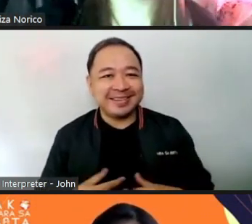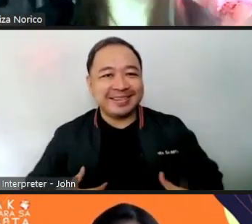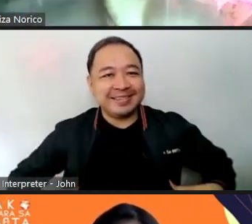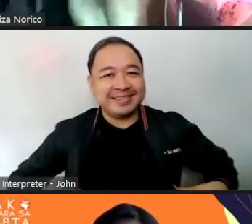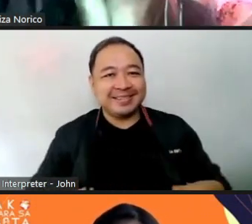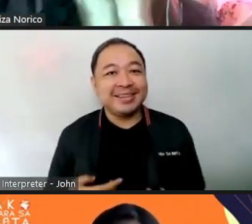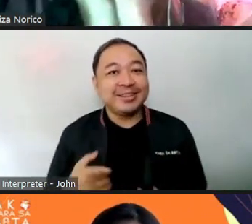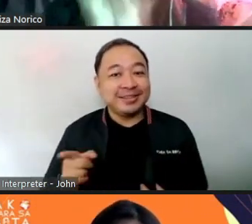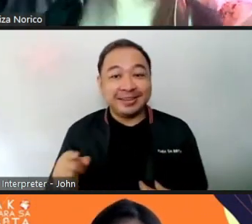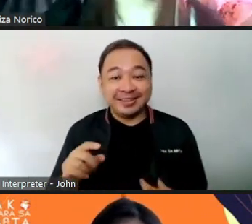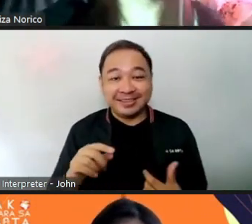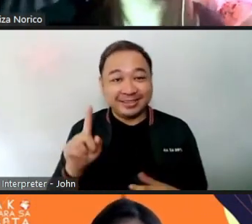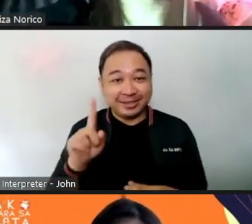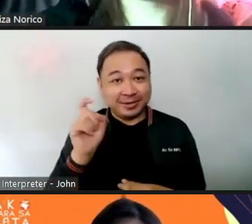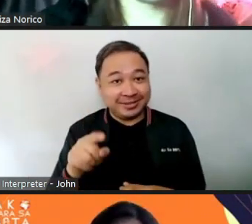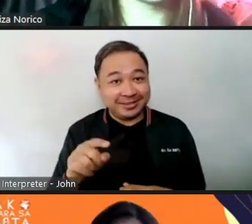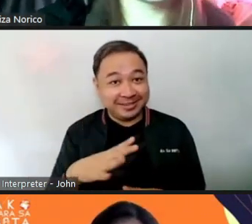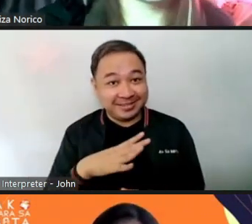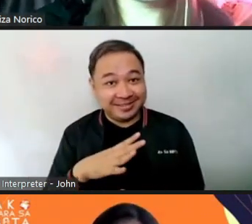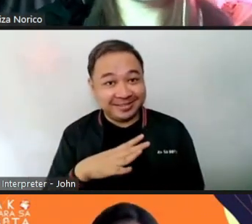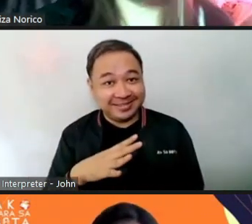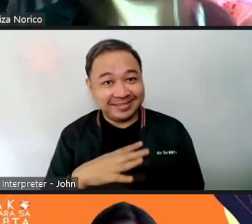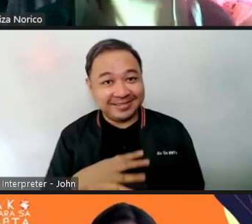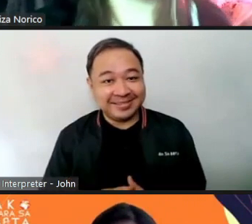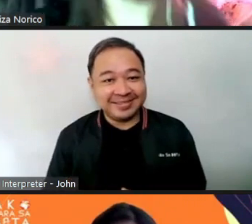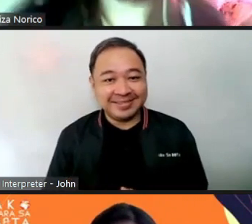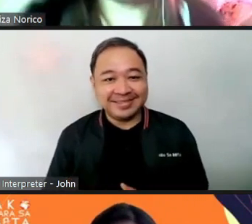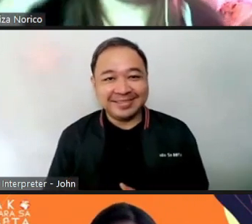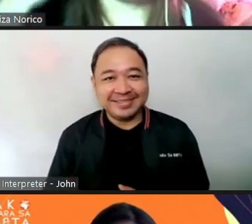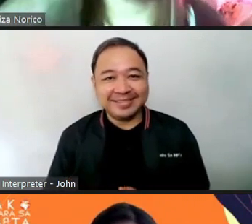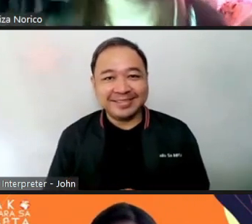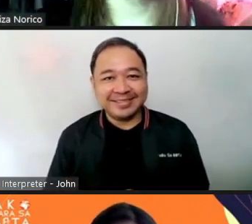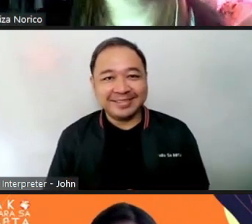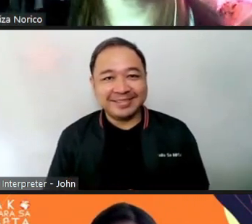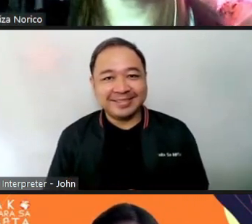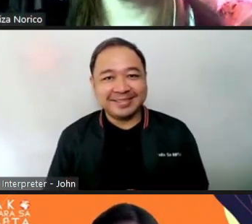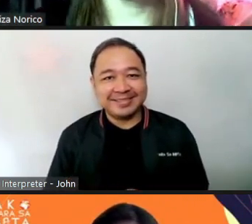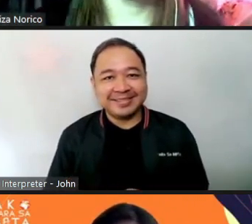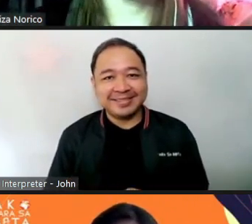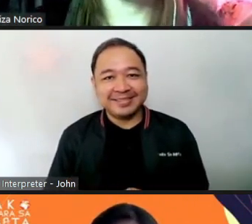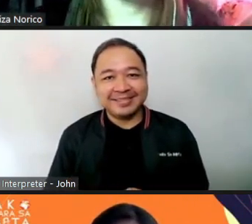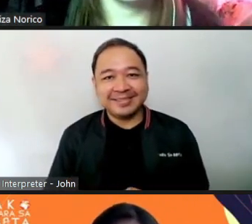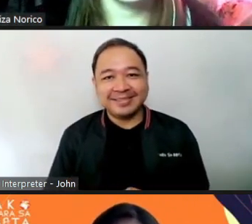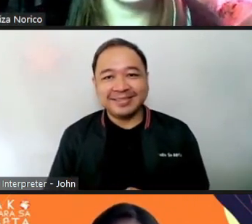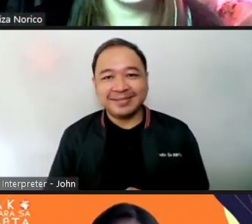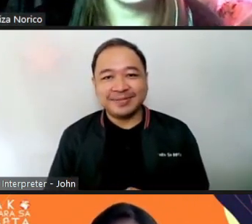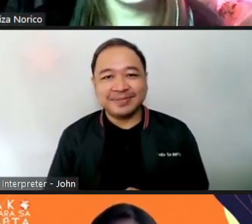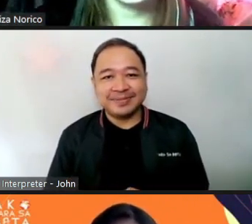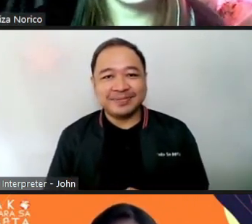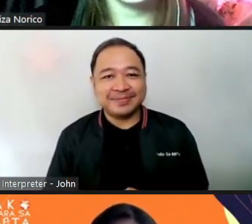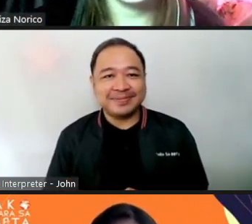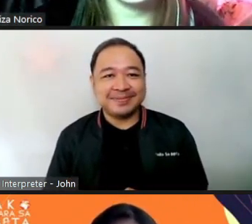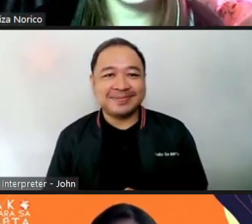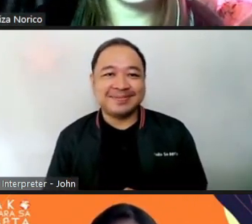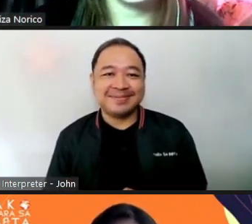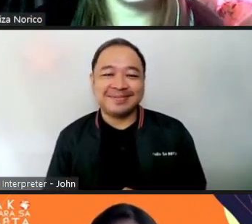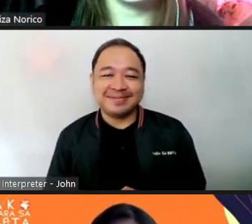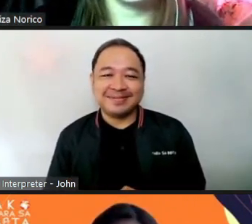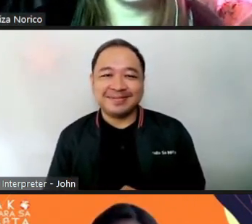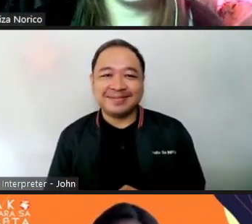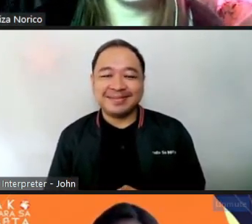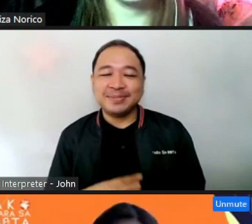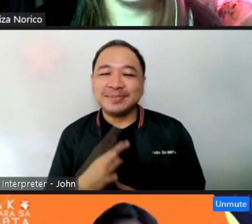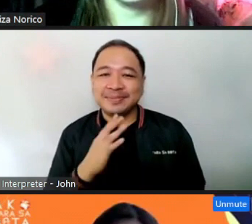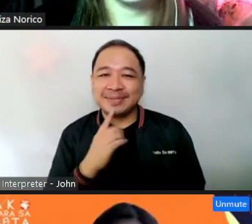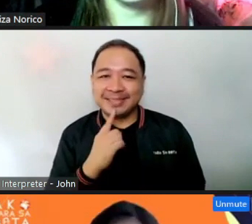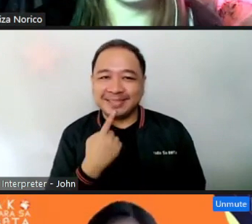question. Okay lang ba yun? Okay lang ba yun yung tanong? Pwede rin po ata. But seriously